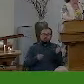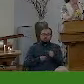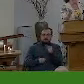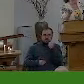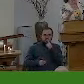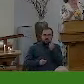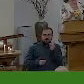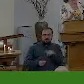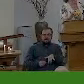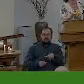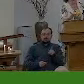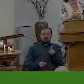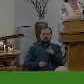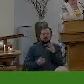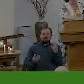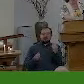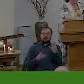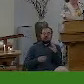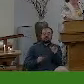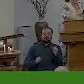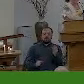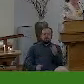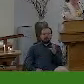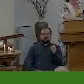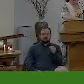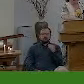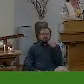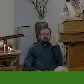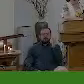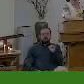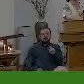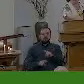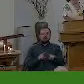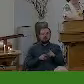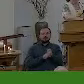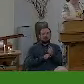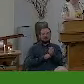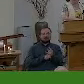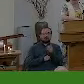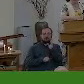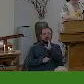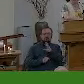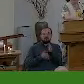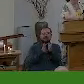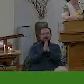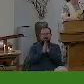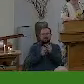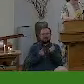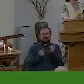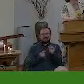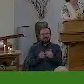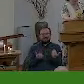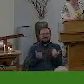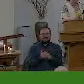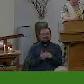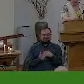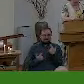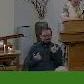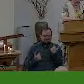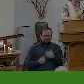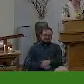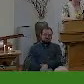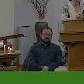do this?" And she did a beautiful job. So she doesn't know it, but next year she's going to be asked to organize this for